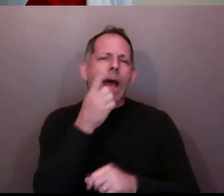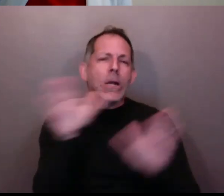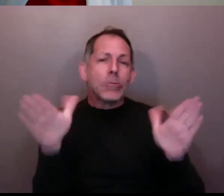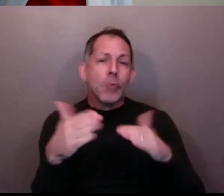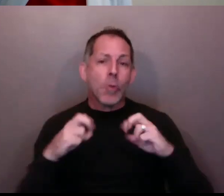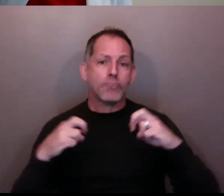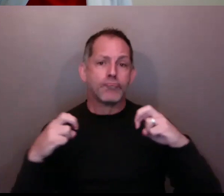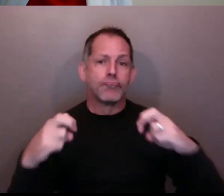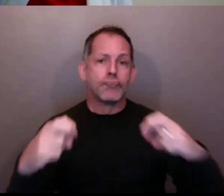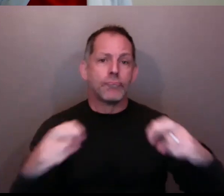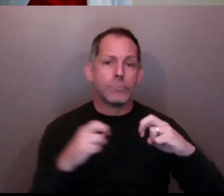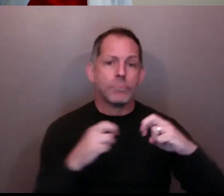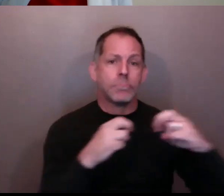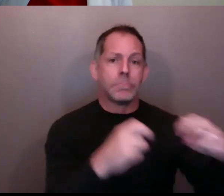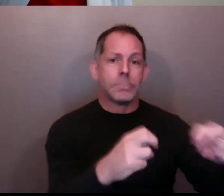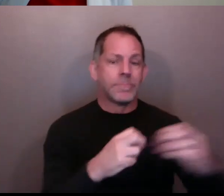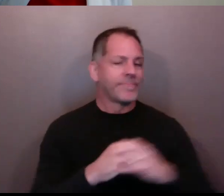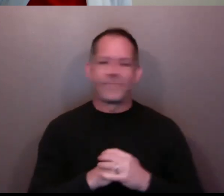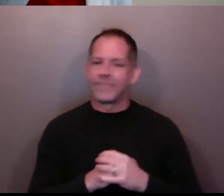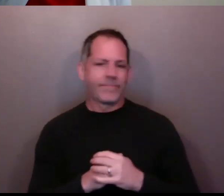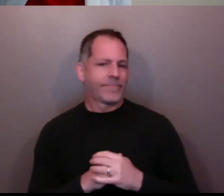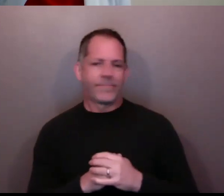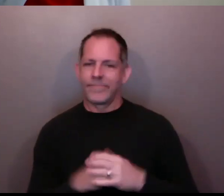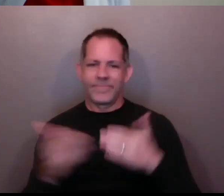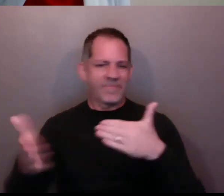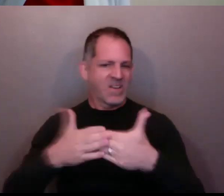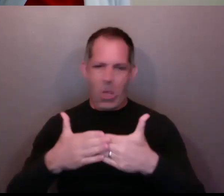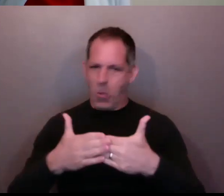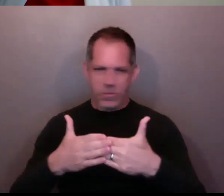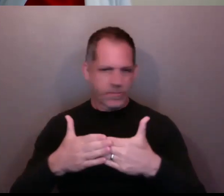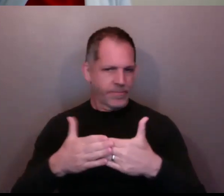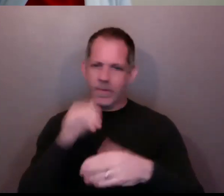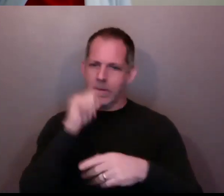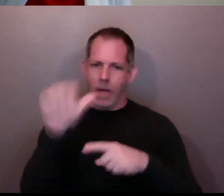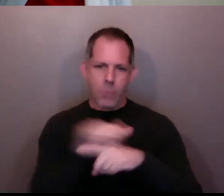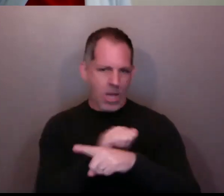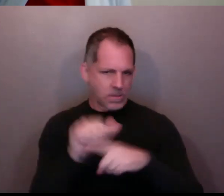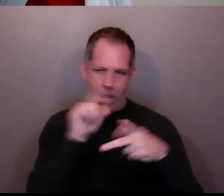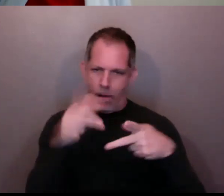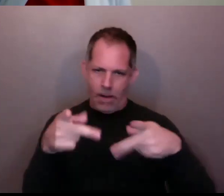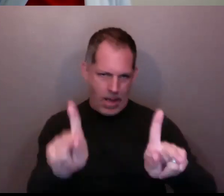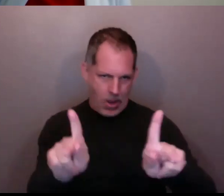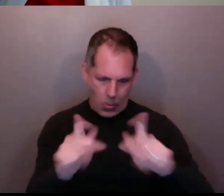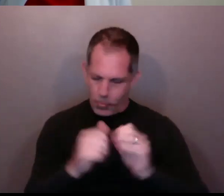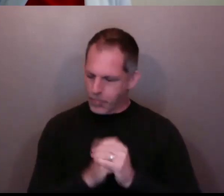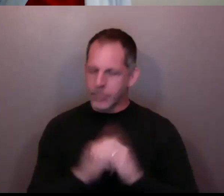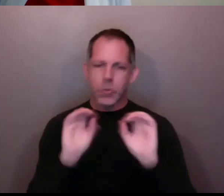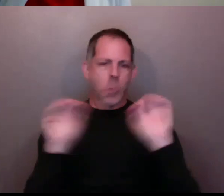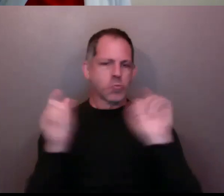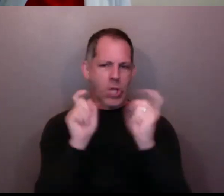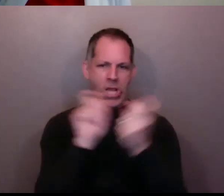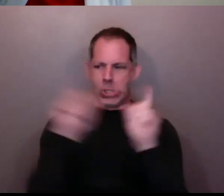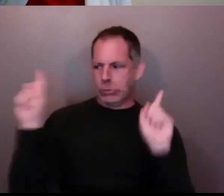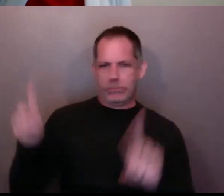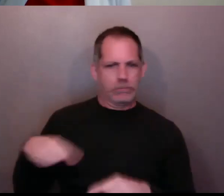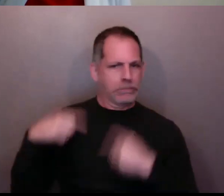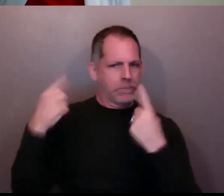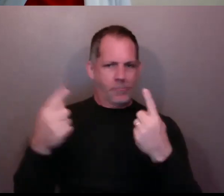So really there should be no change in activities in Snohomish County long-term care facilities, outbreak or